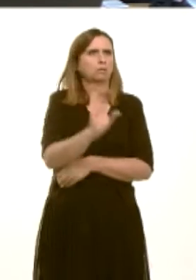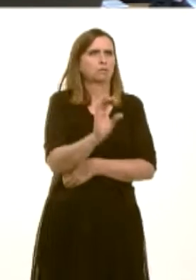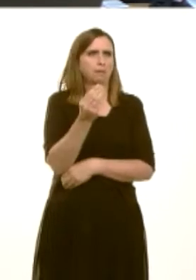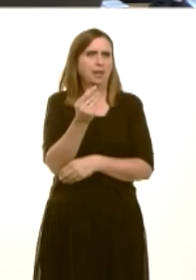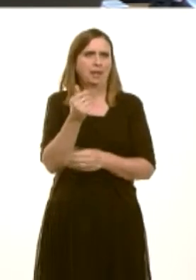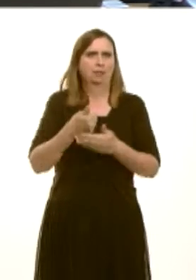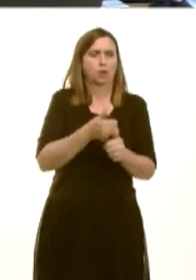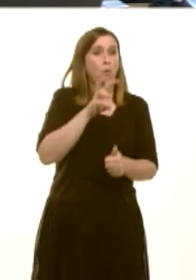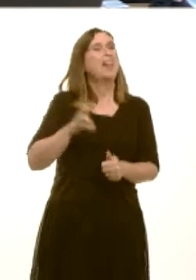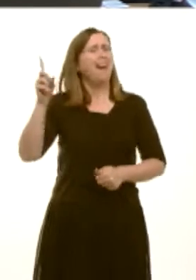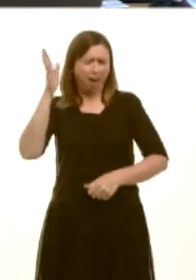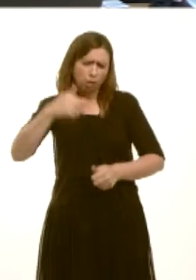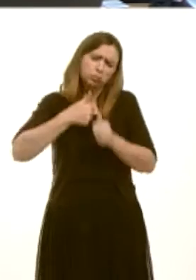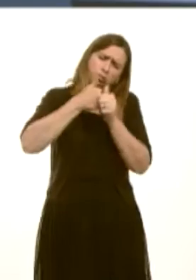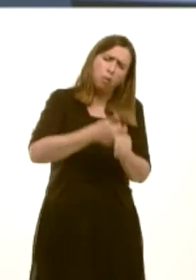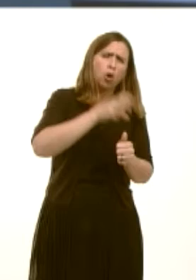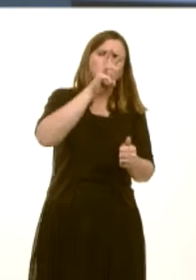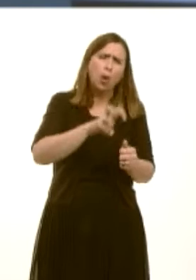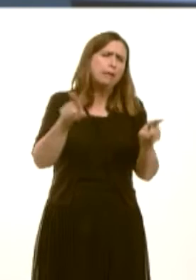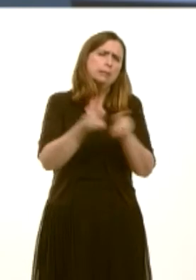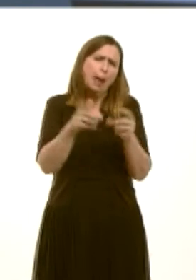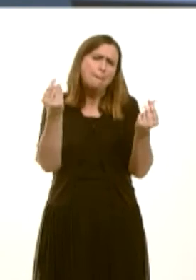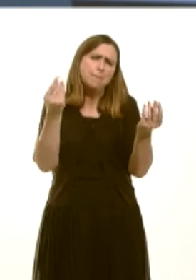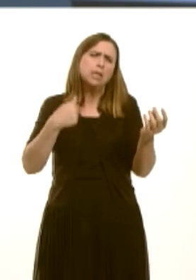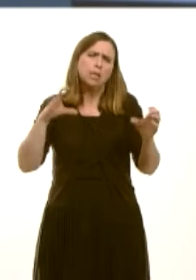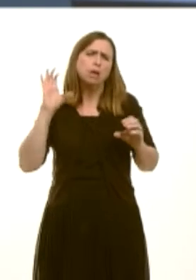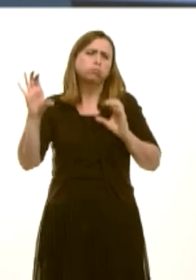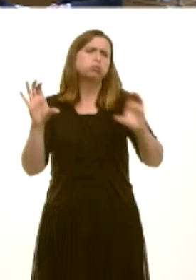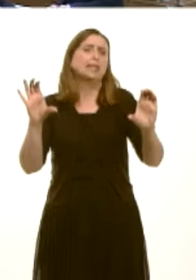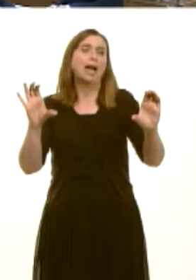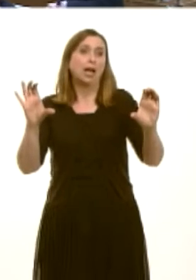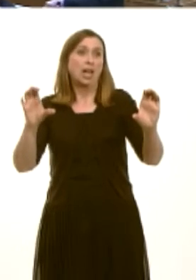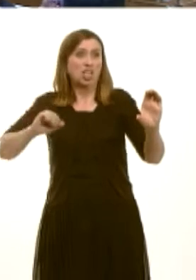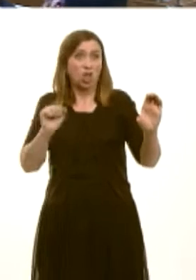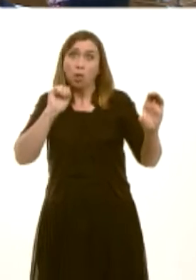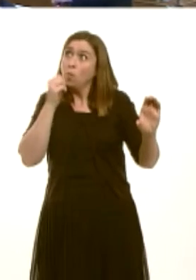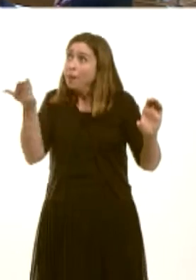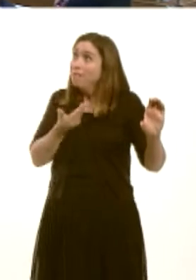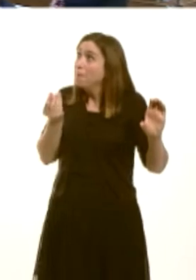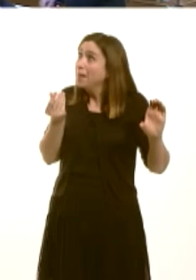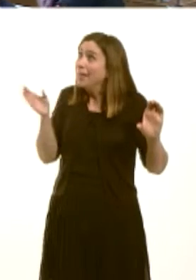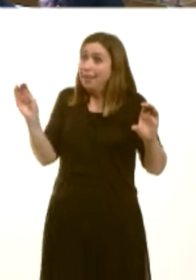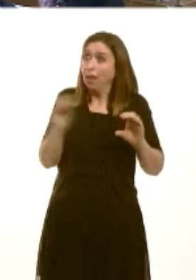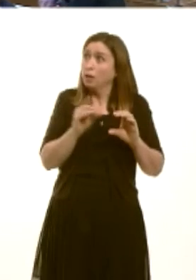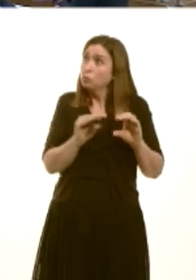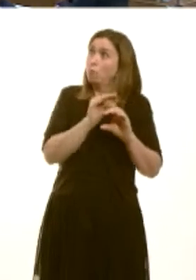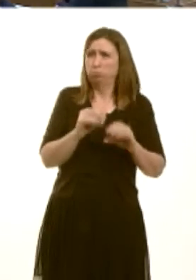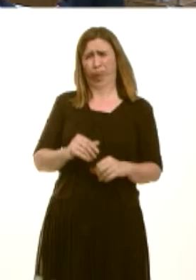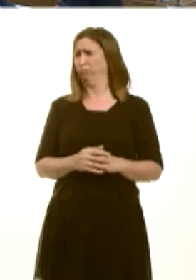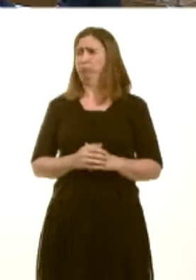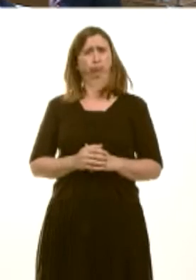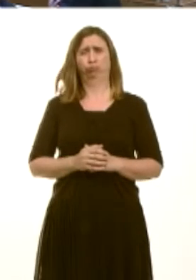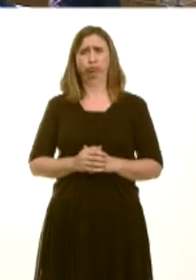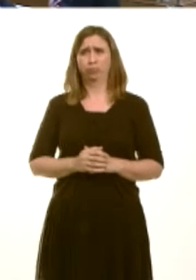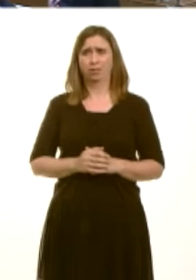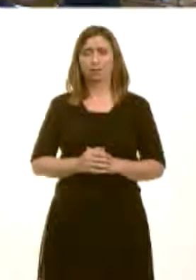support you, but don't ask us for a penny in terms of funding. A great deal of solidarity there amongst the parties, of course. And secondly, the one thing I can say to the Leader of